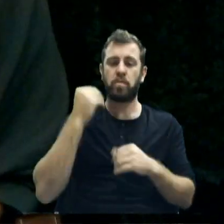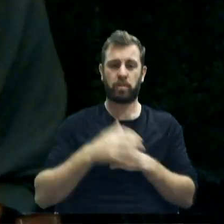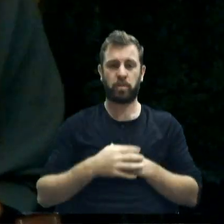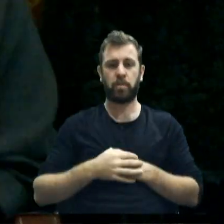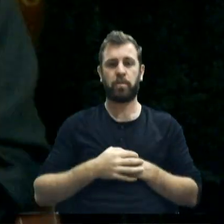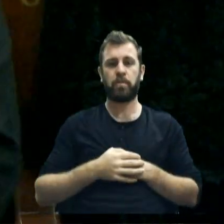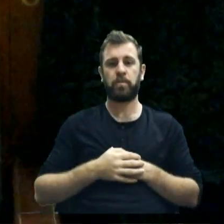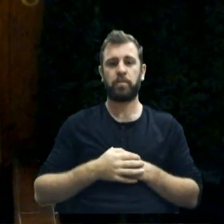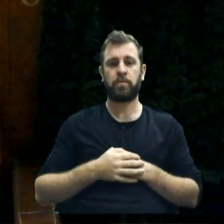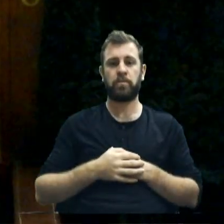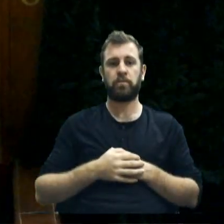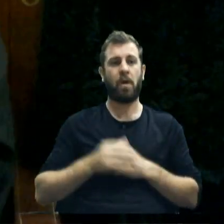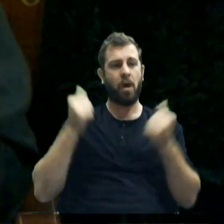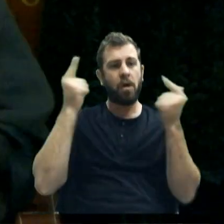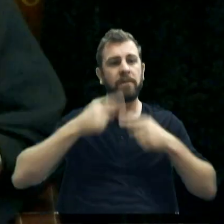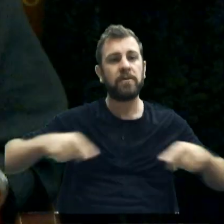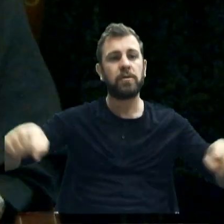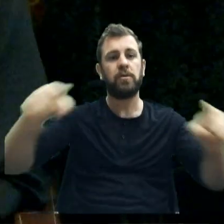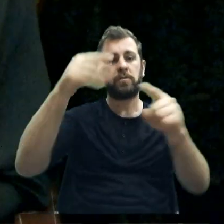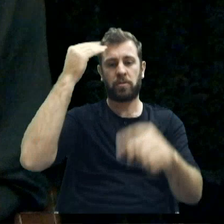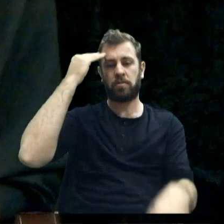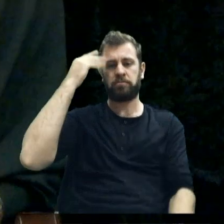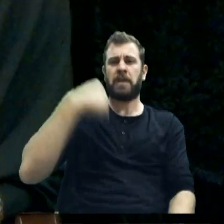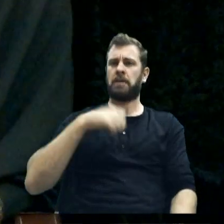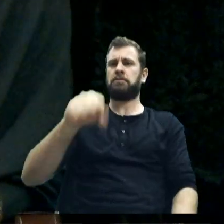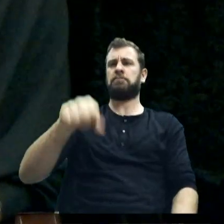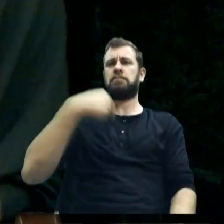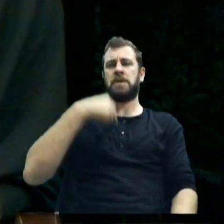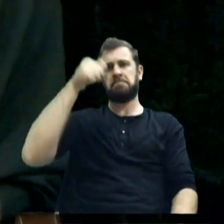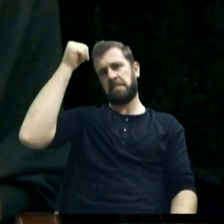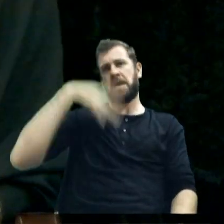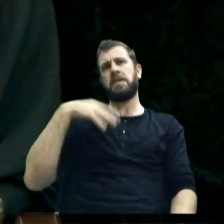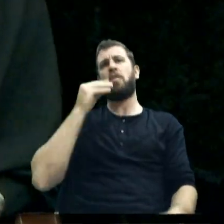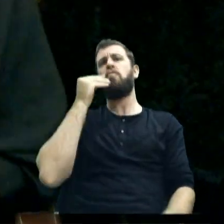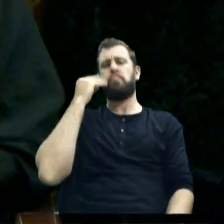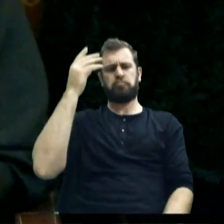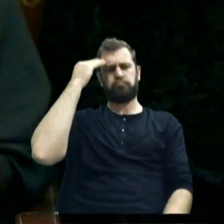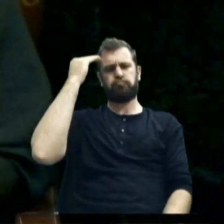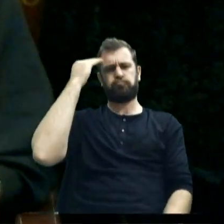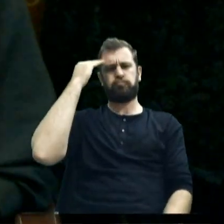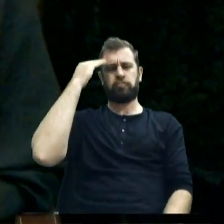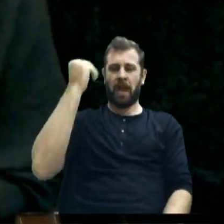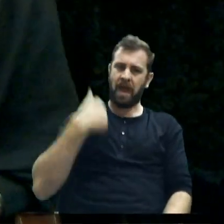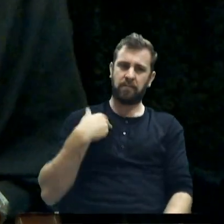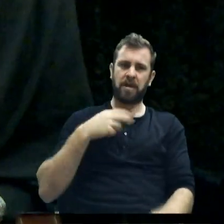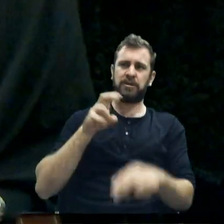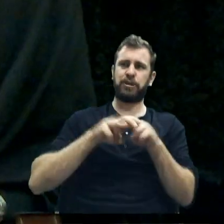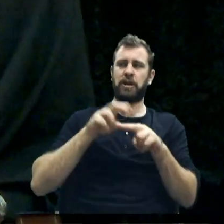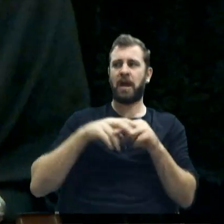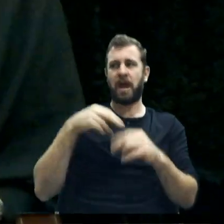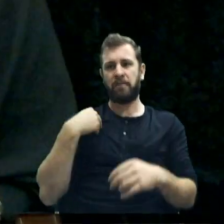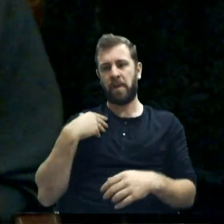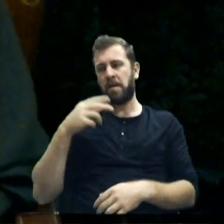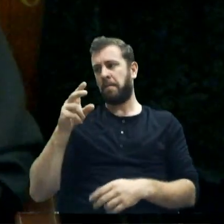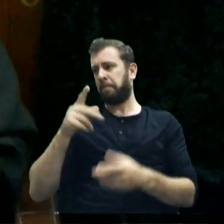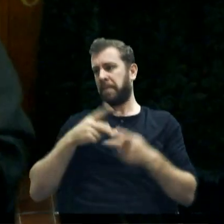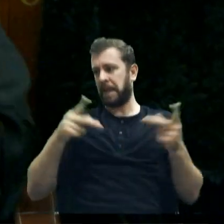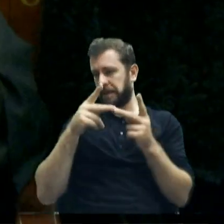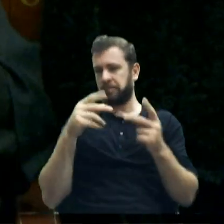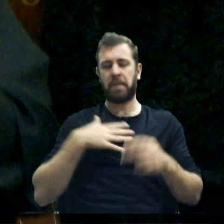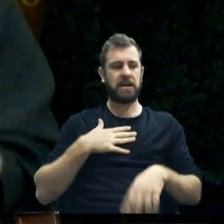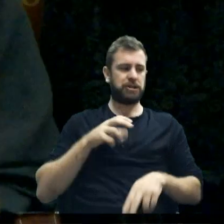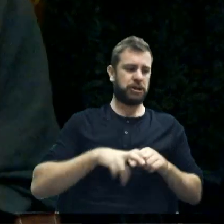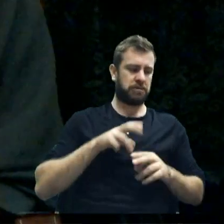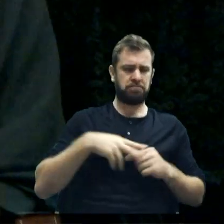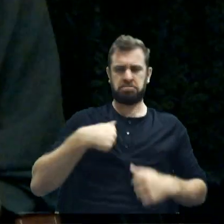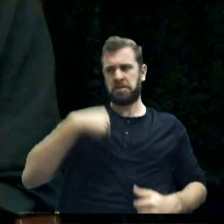And all of you know that. So yeah, I'm the man in the house, I know. I have my own chair, I have my own place, this is my chair, I'm